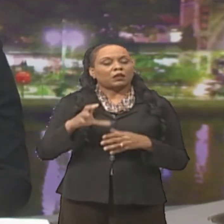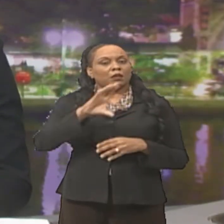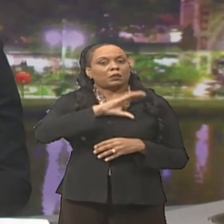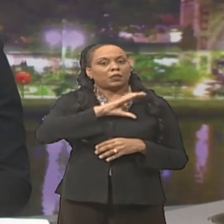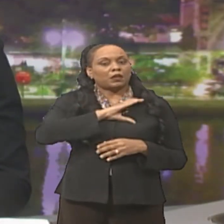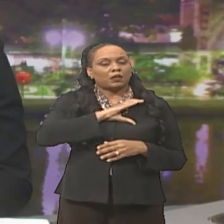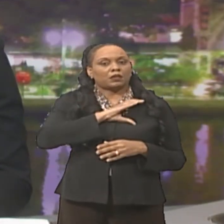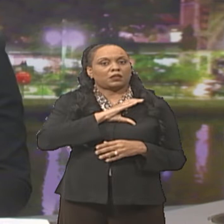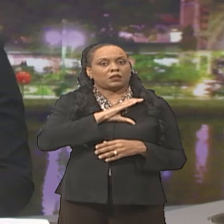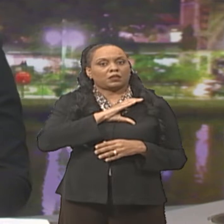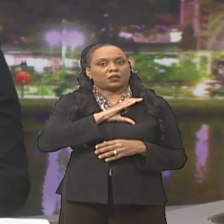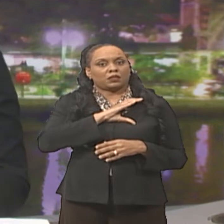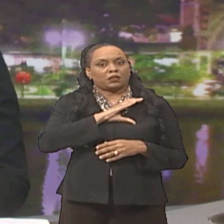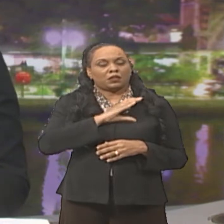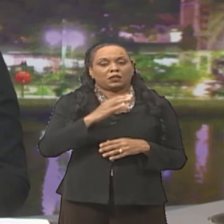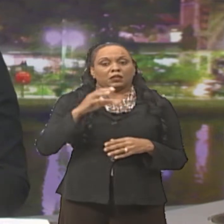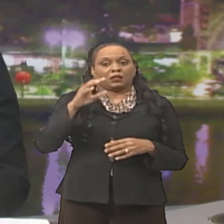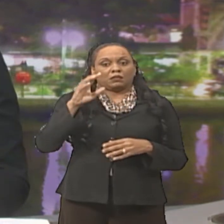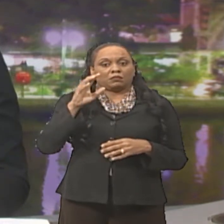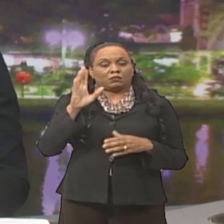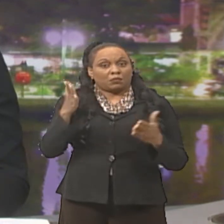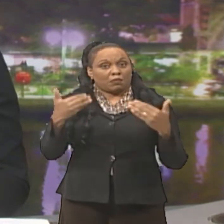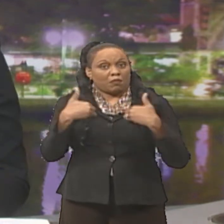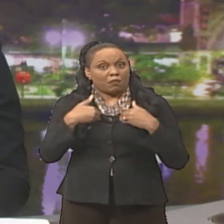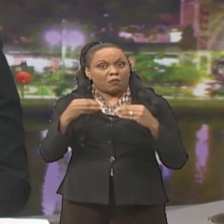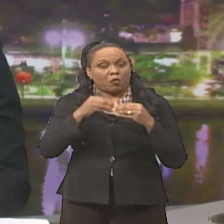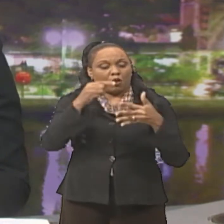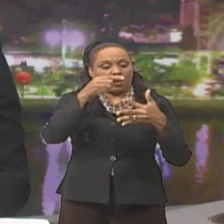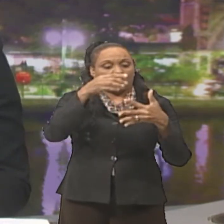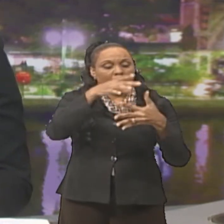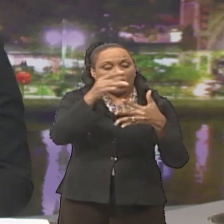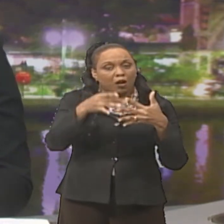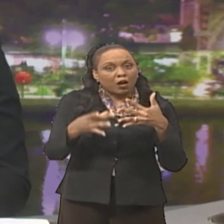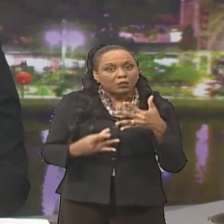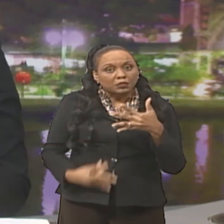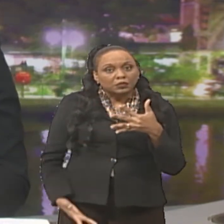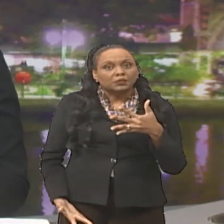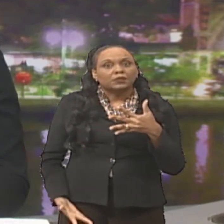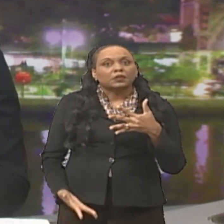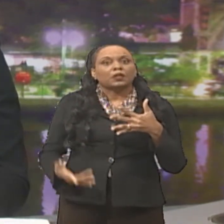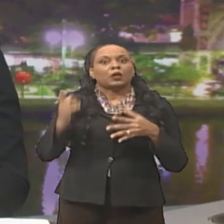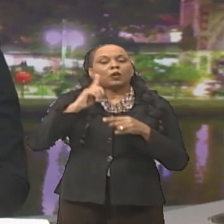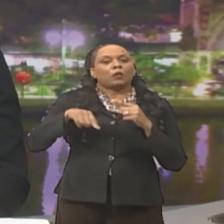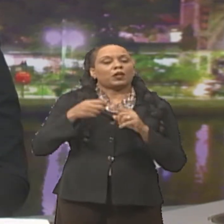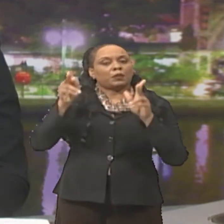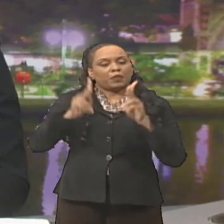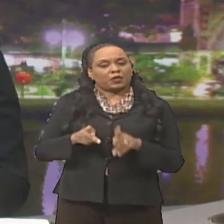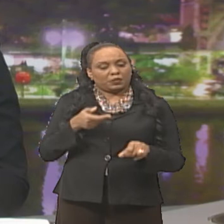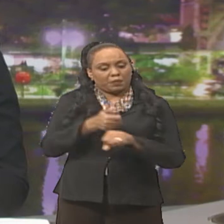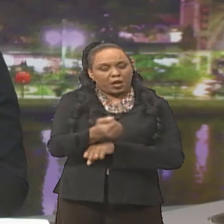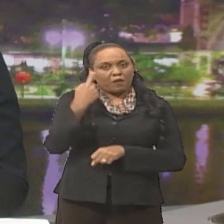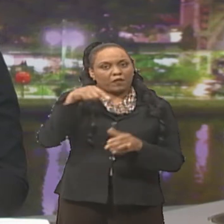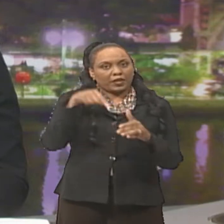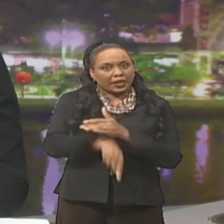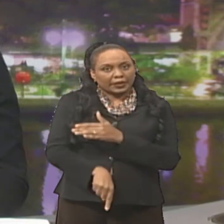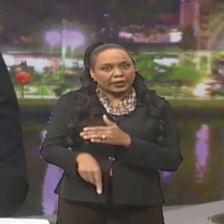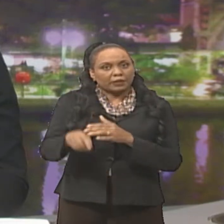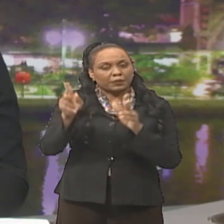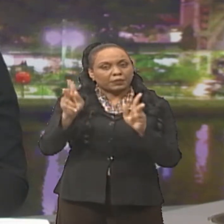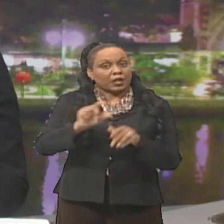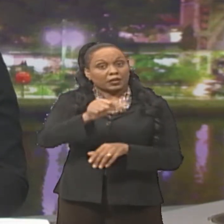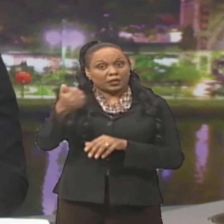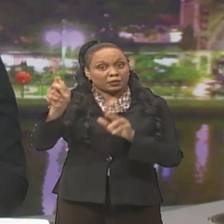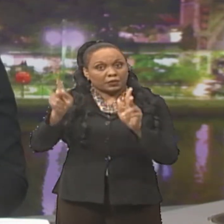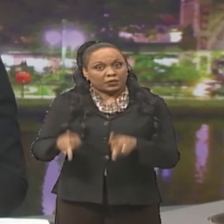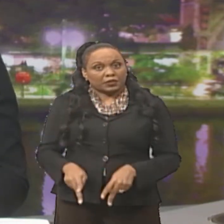have more options when charging a suspect with killing someone. It comes from Christchurch South Representative, Queen's Counsel Ralph